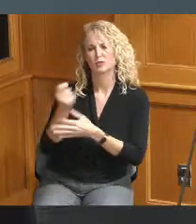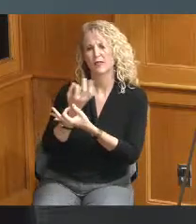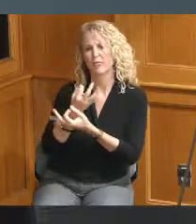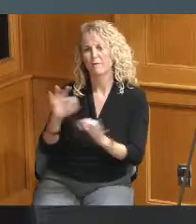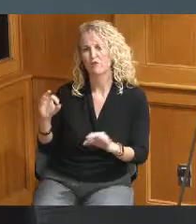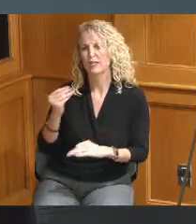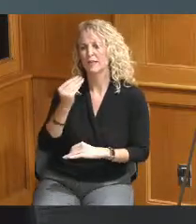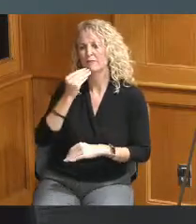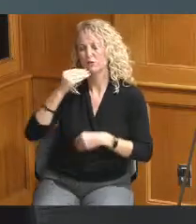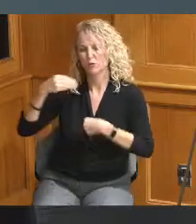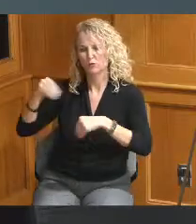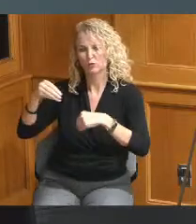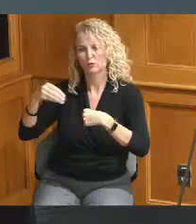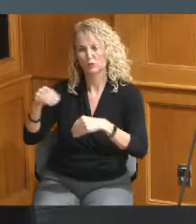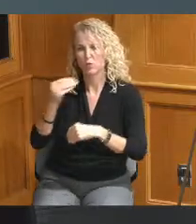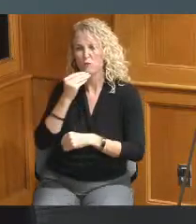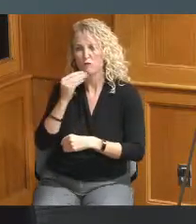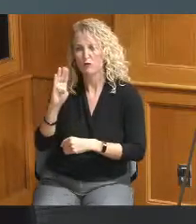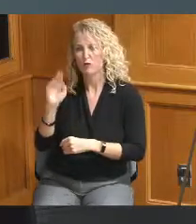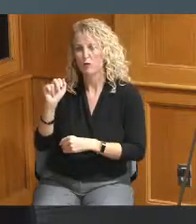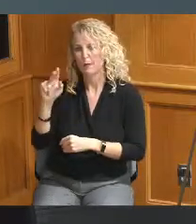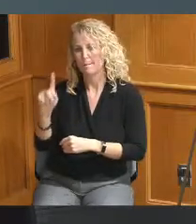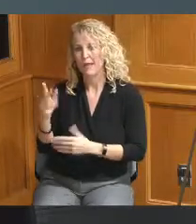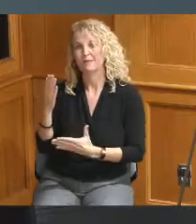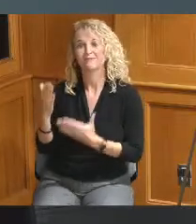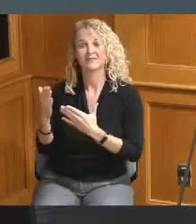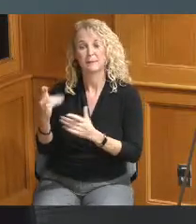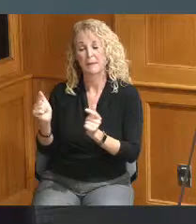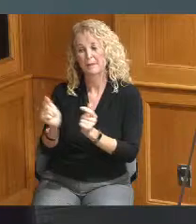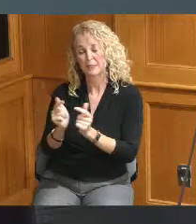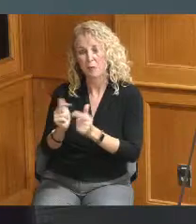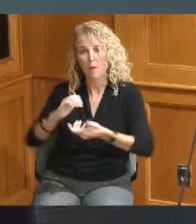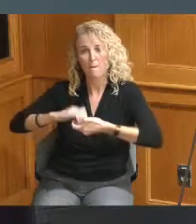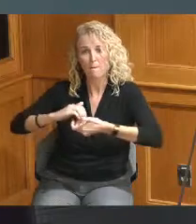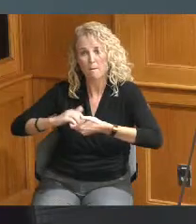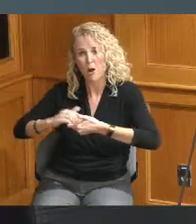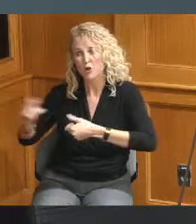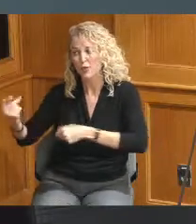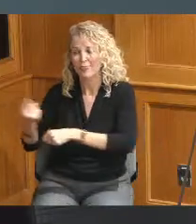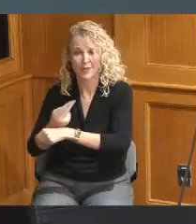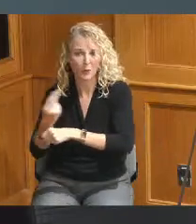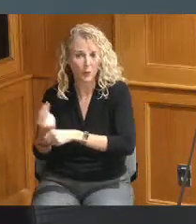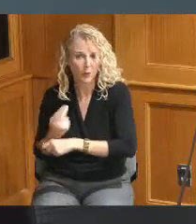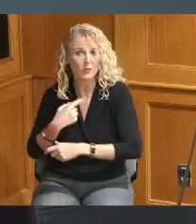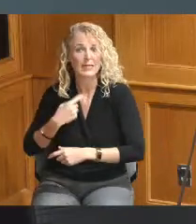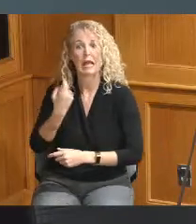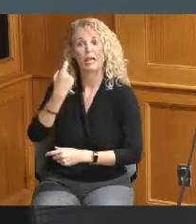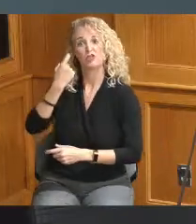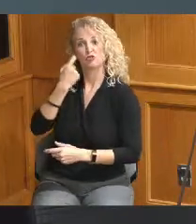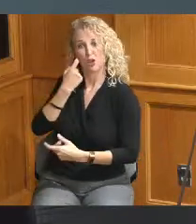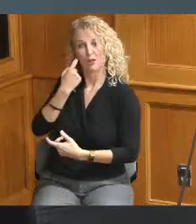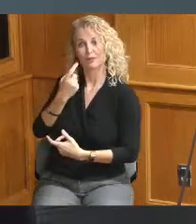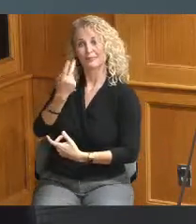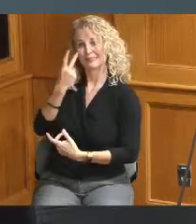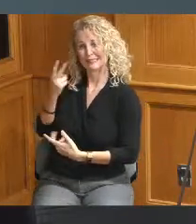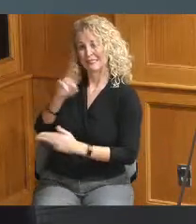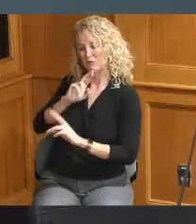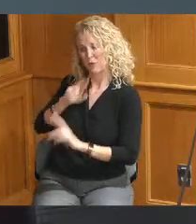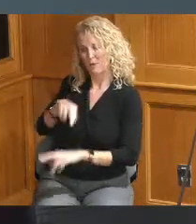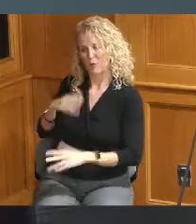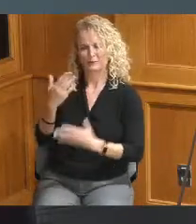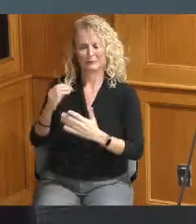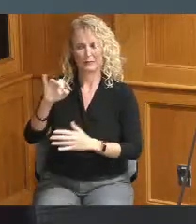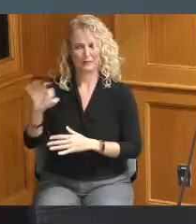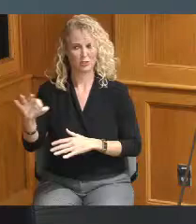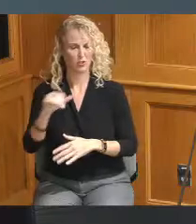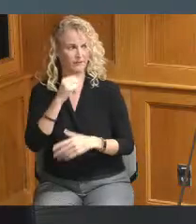bank and whether or not they were using smaller partners to distribute food. And I just got a copy of it. I don't know if Jeff